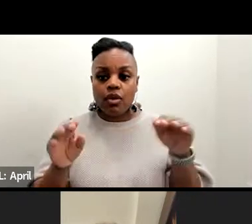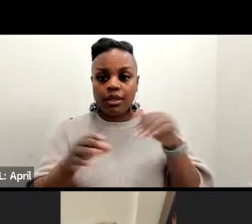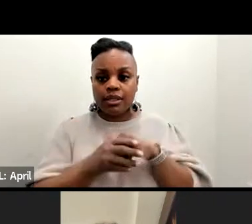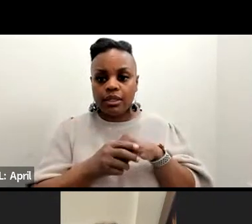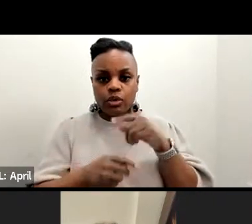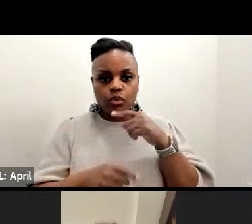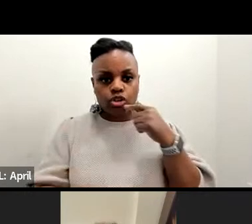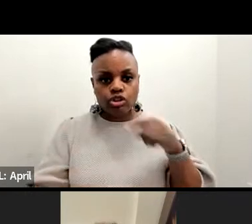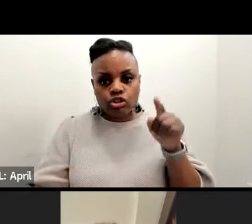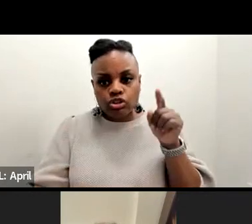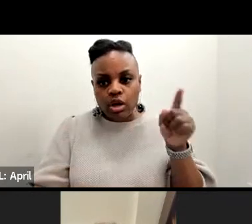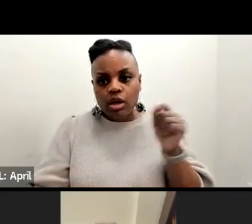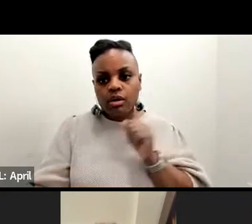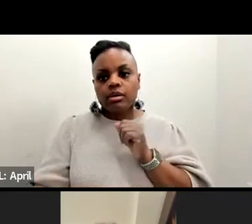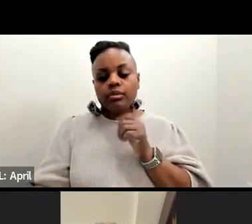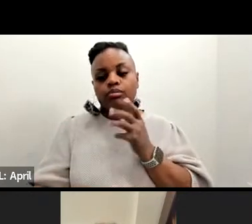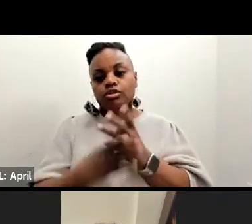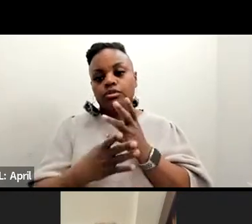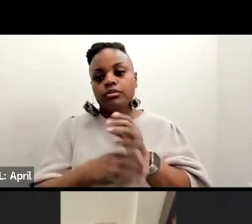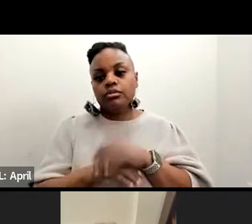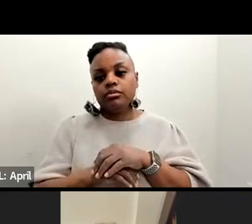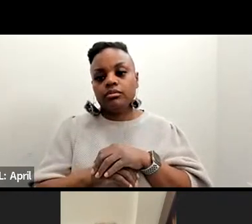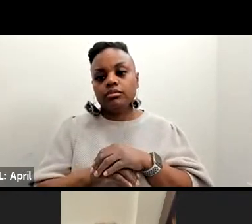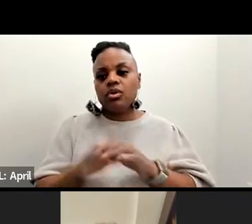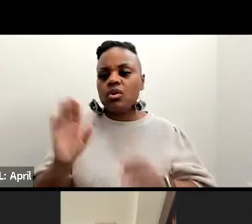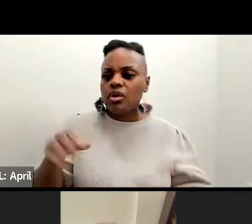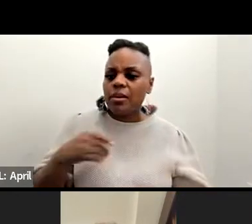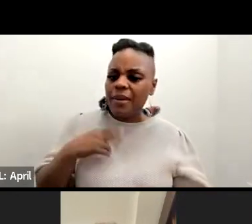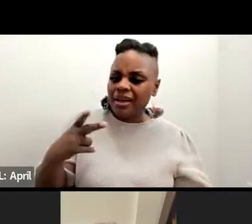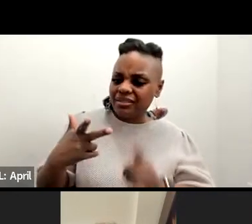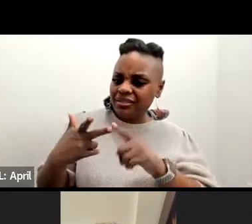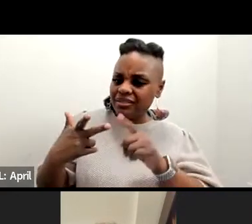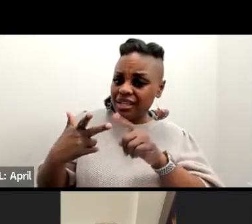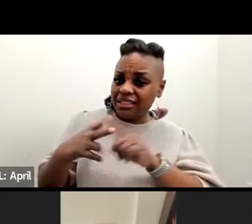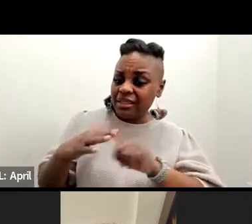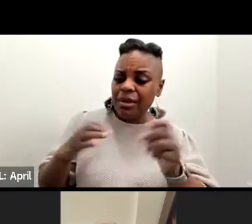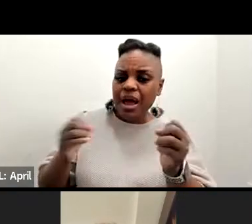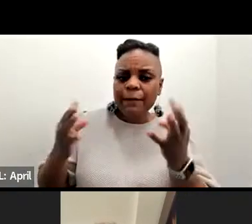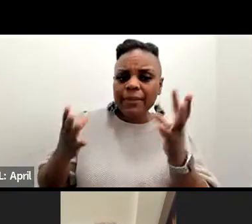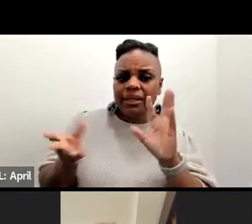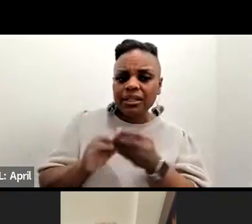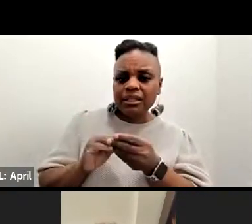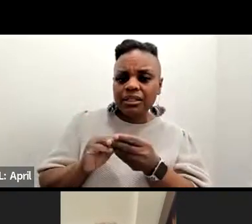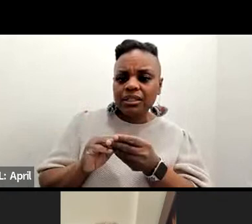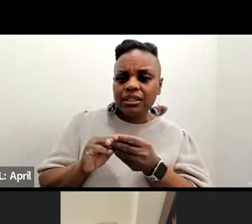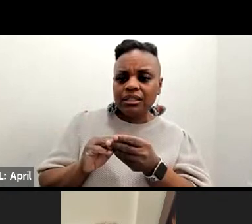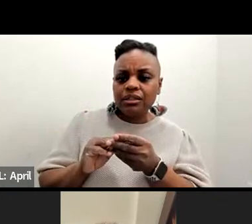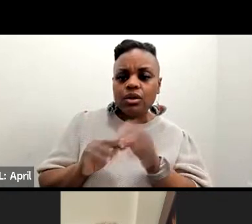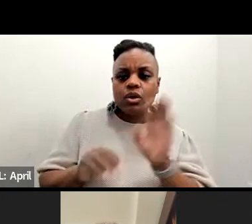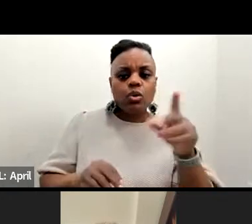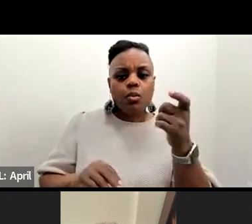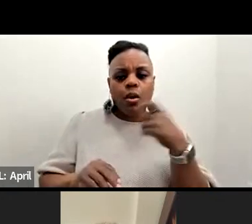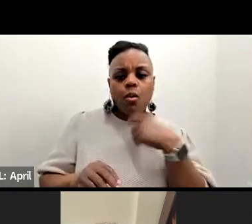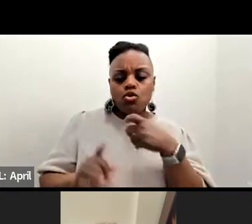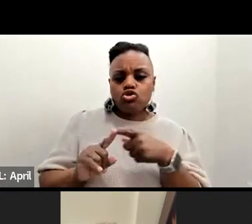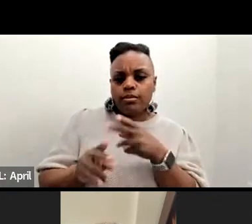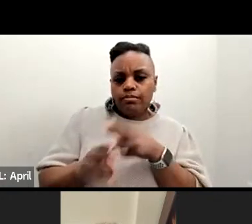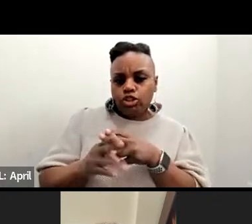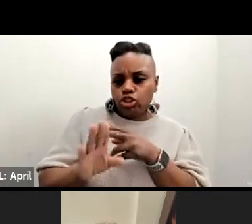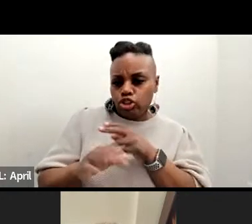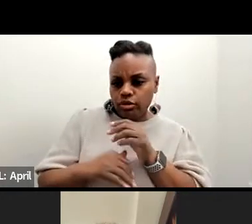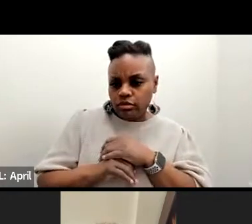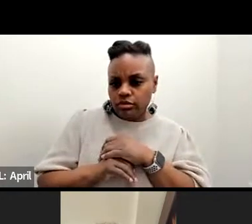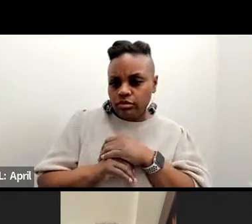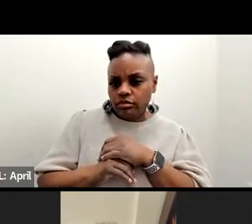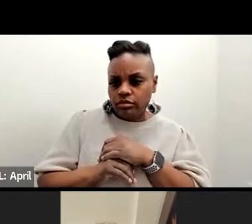is about how big? And I just want to say one more thing about prison. And so in addition, like,